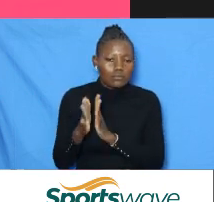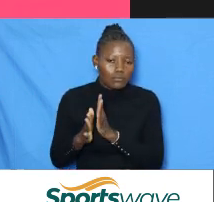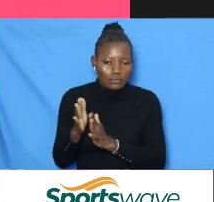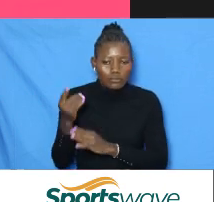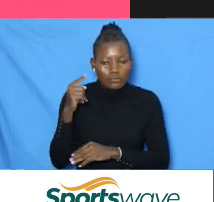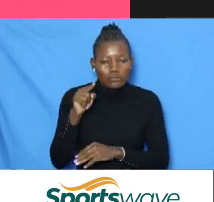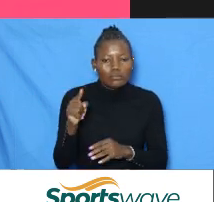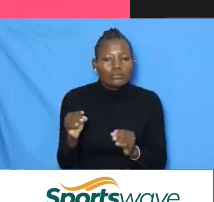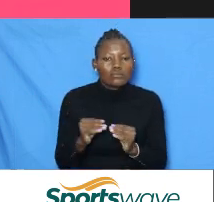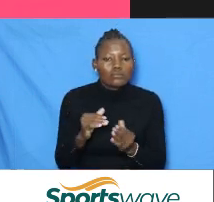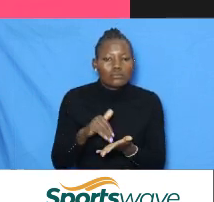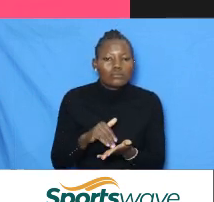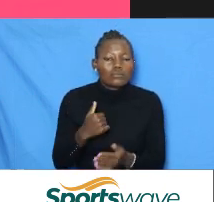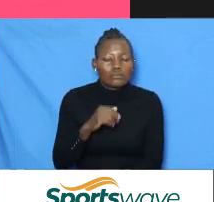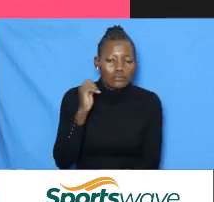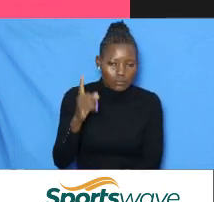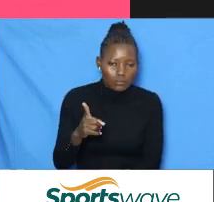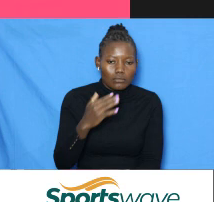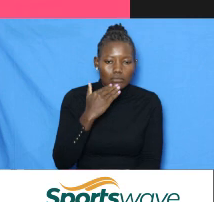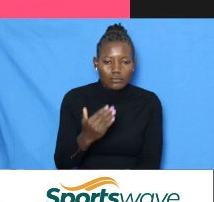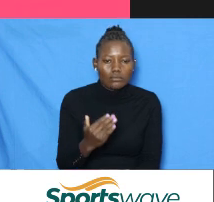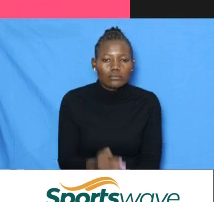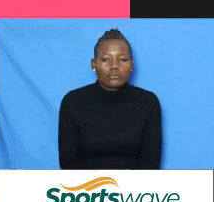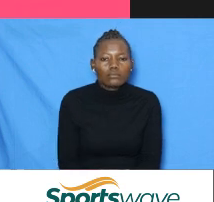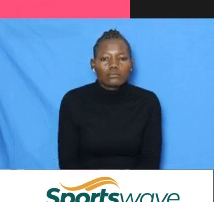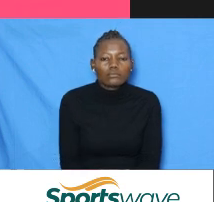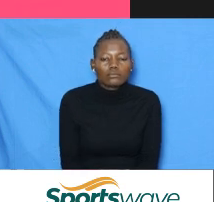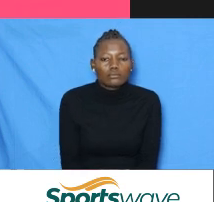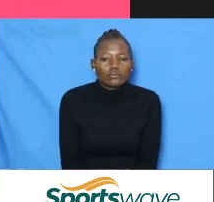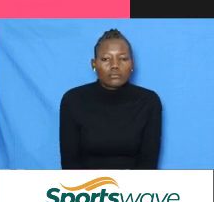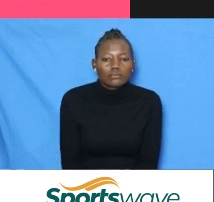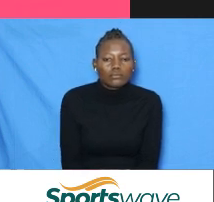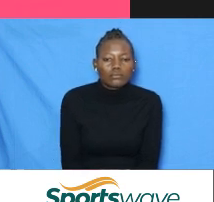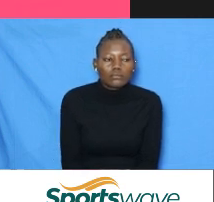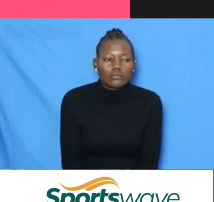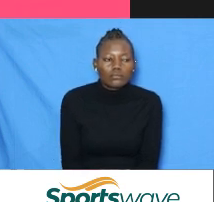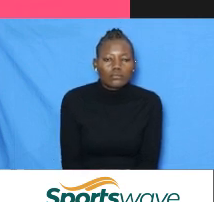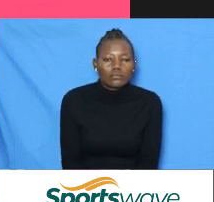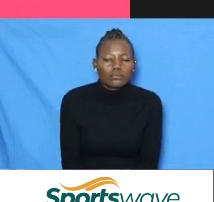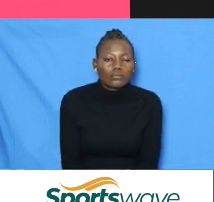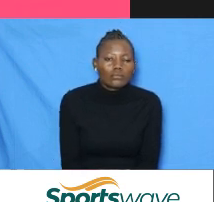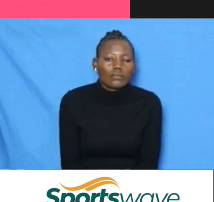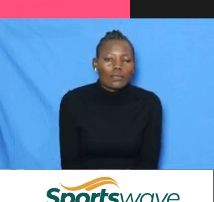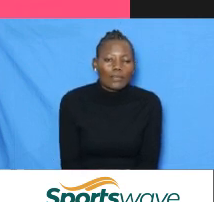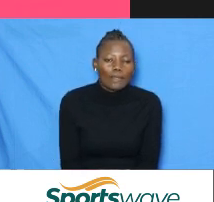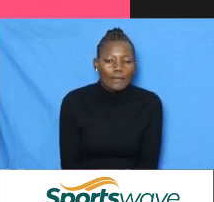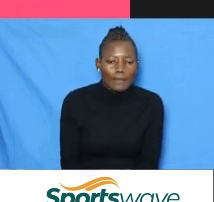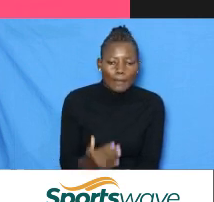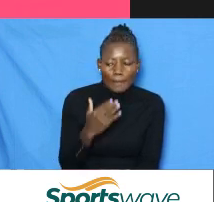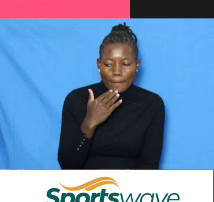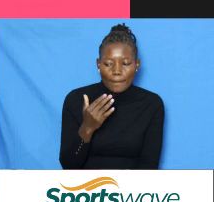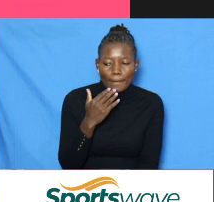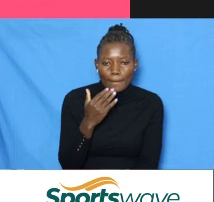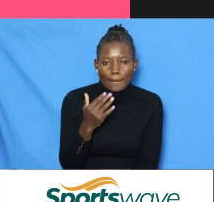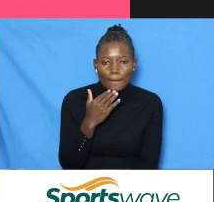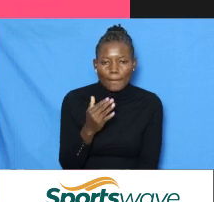session again. We shall. Thank you. We can actually break down this topic into the subtopics. So thank you all. And